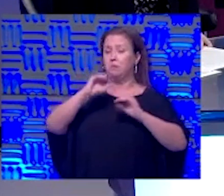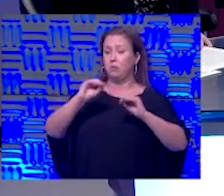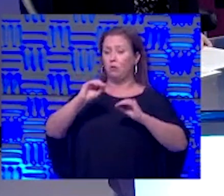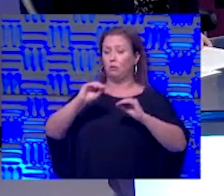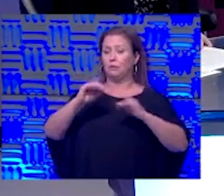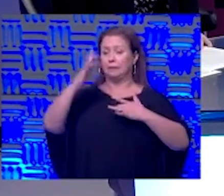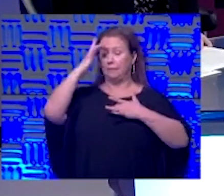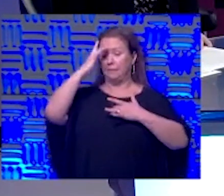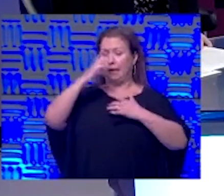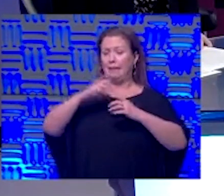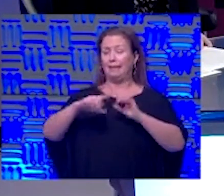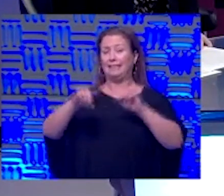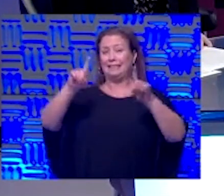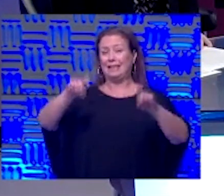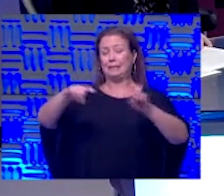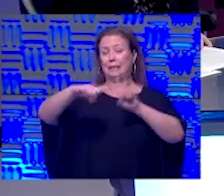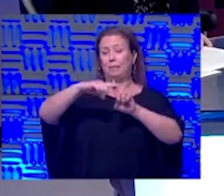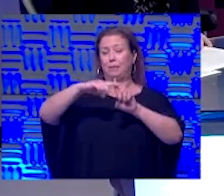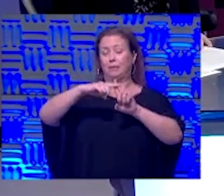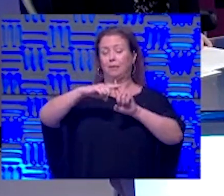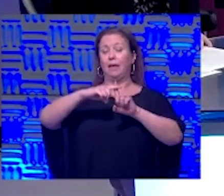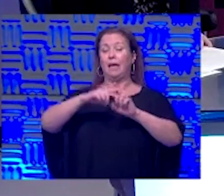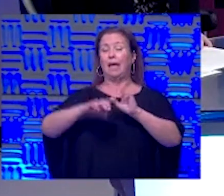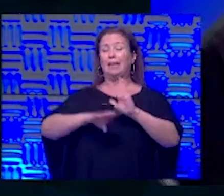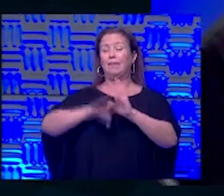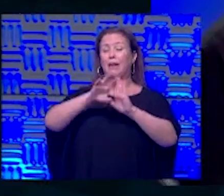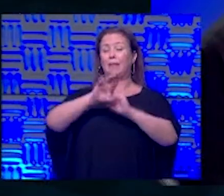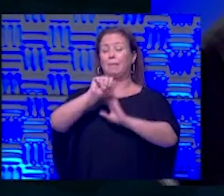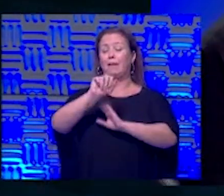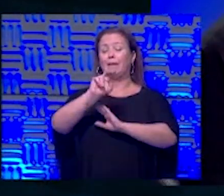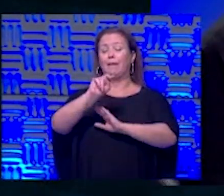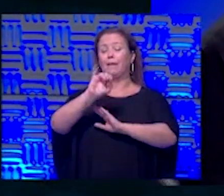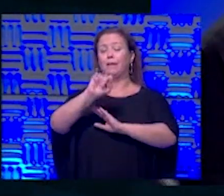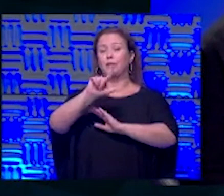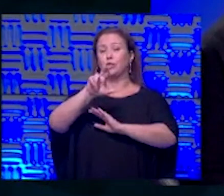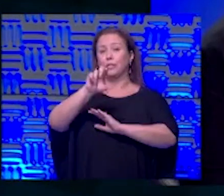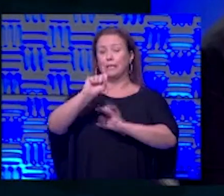develop antigens and be able to donate plasma for COVID-19 patients?